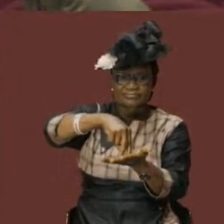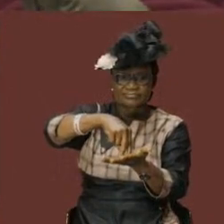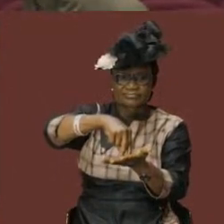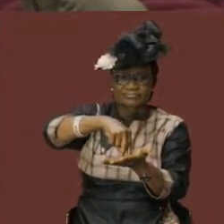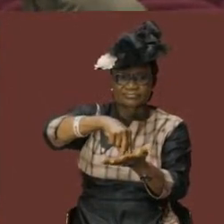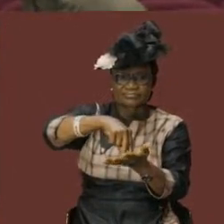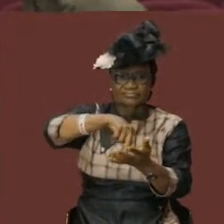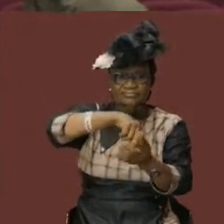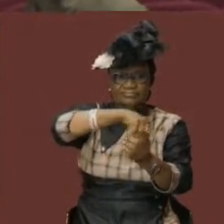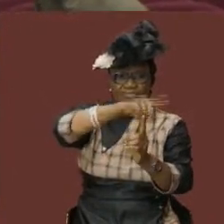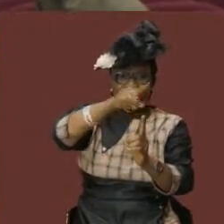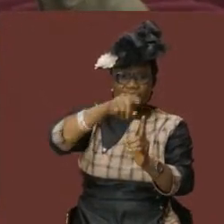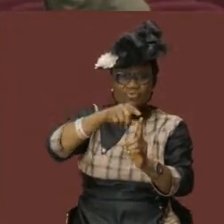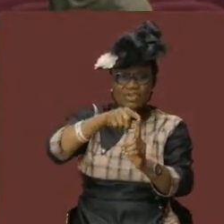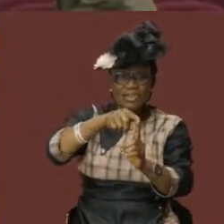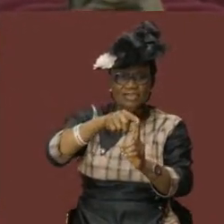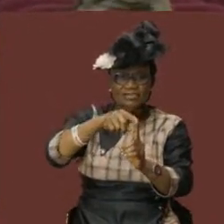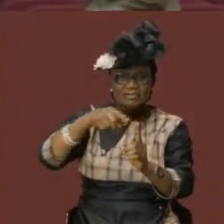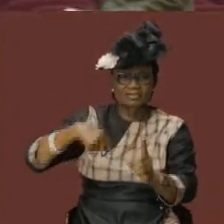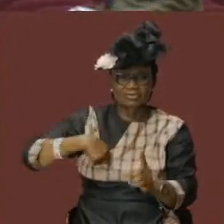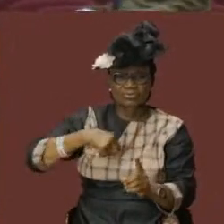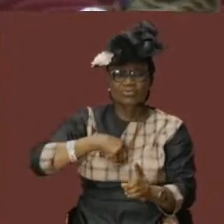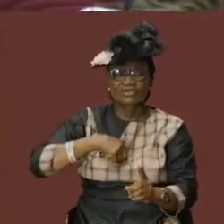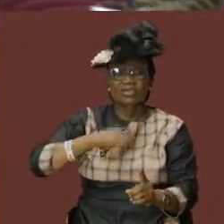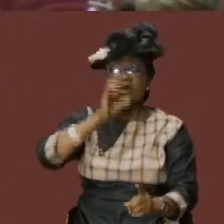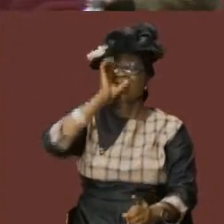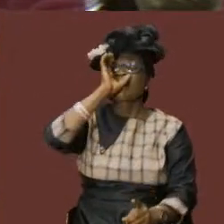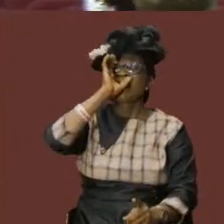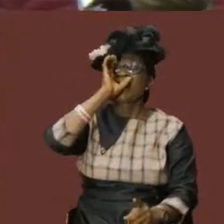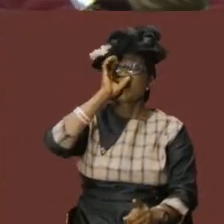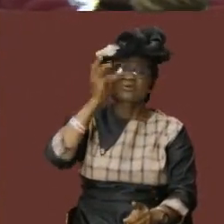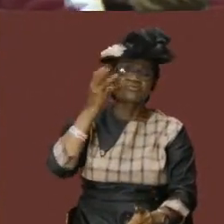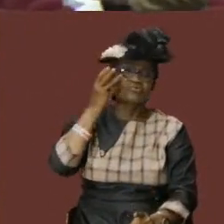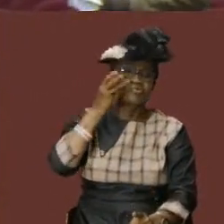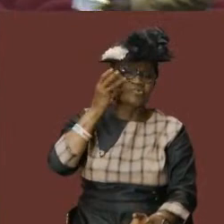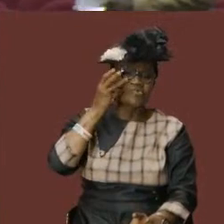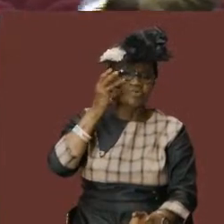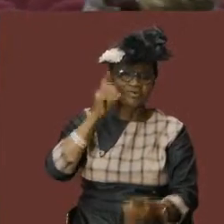When we drink the wine tonight,